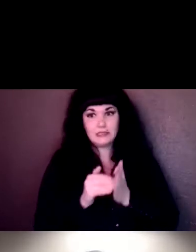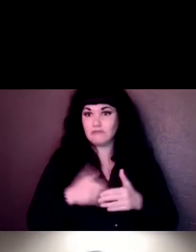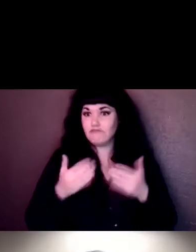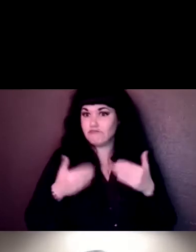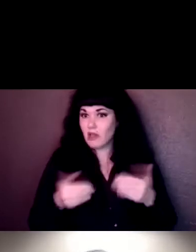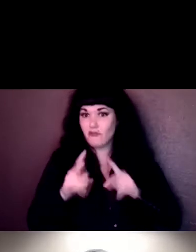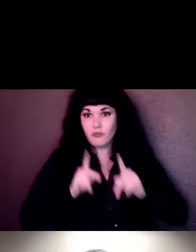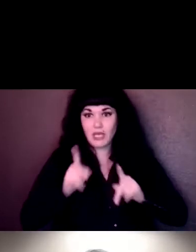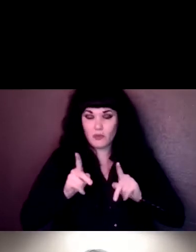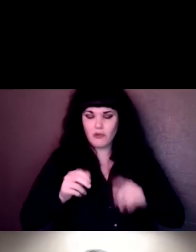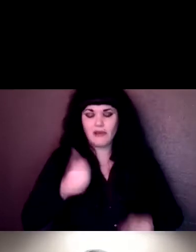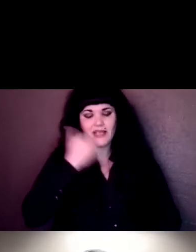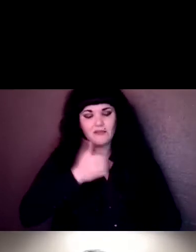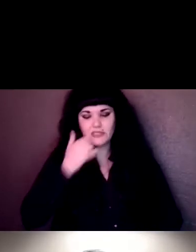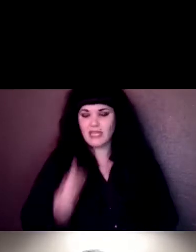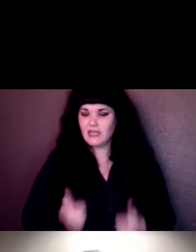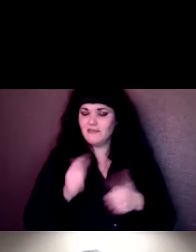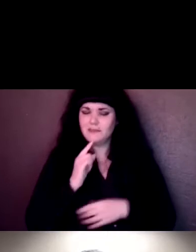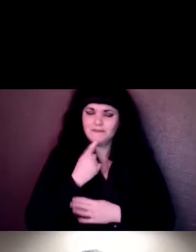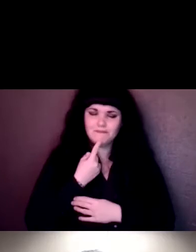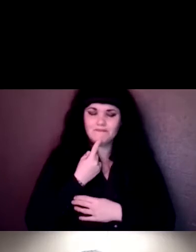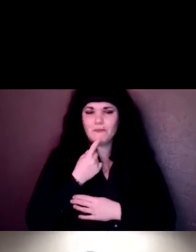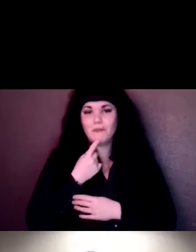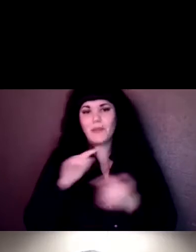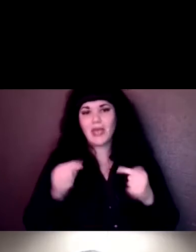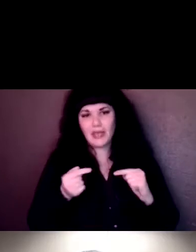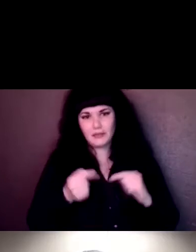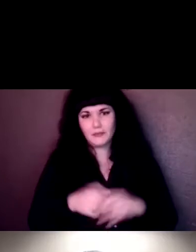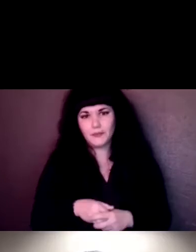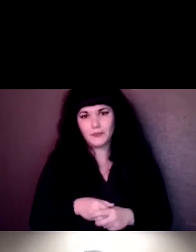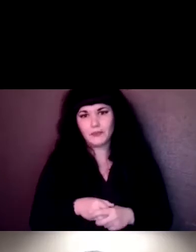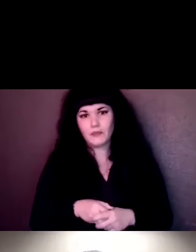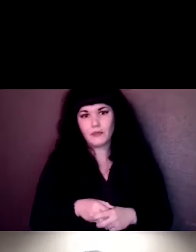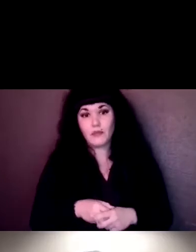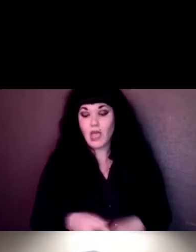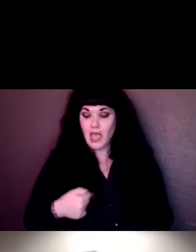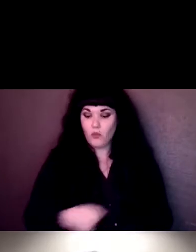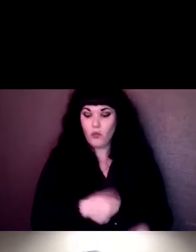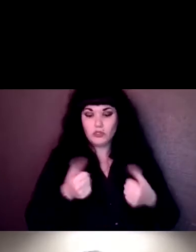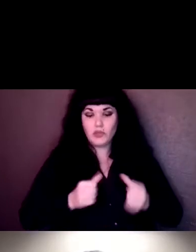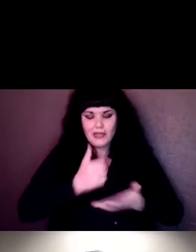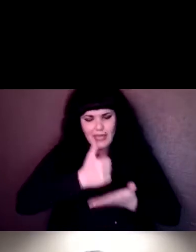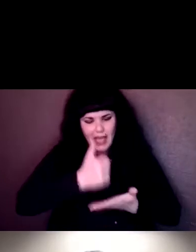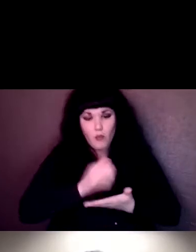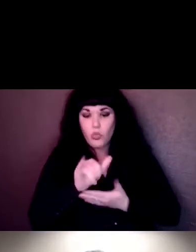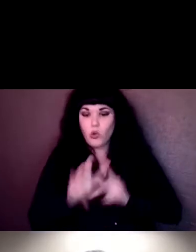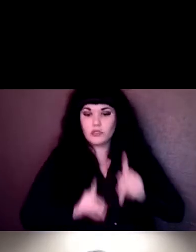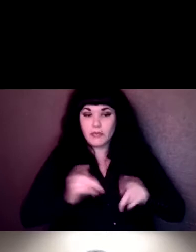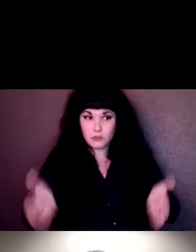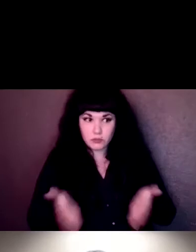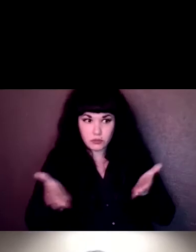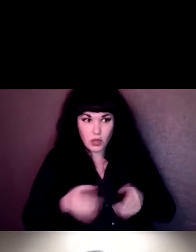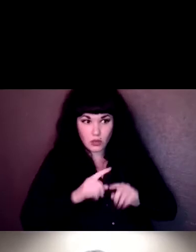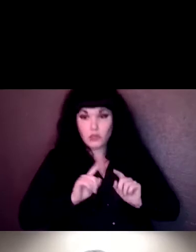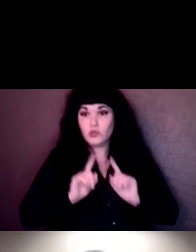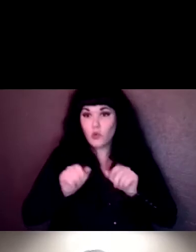this kind of pain level. And we're trying to get these folks to go back to work, but of course, in pain, that's not